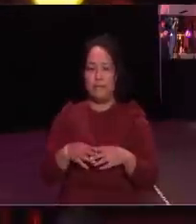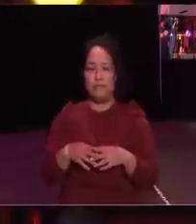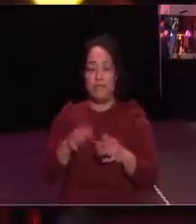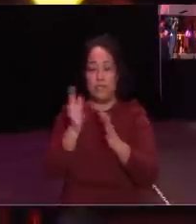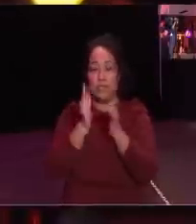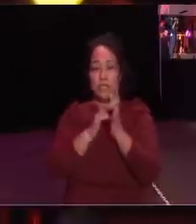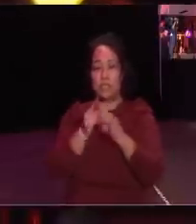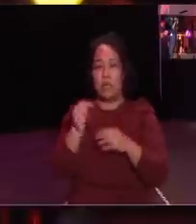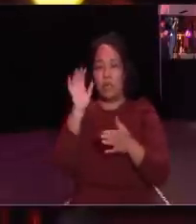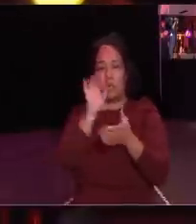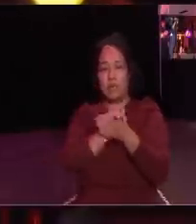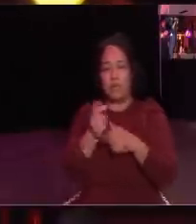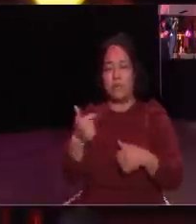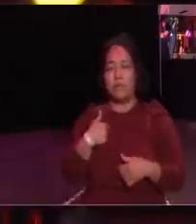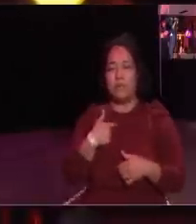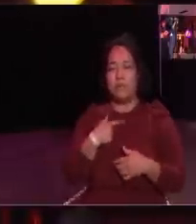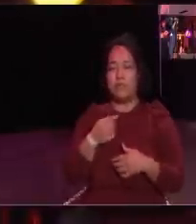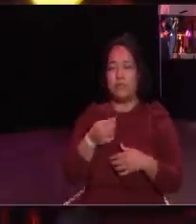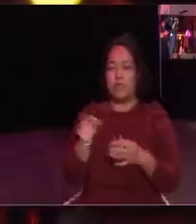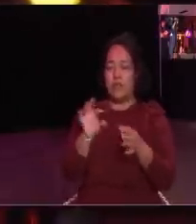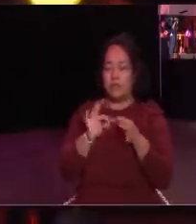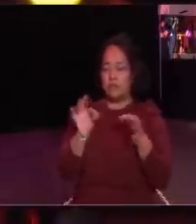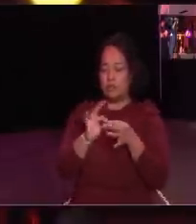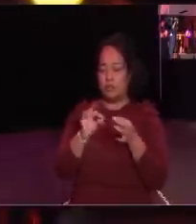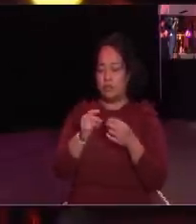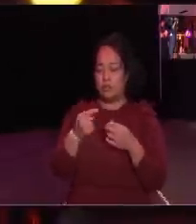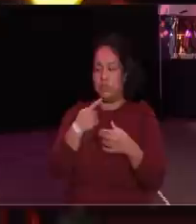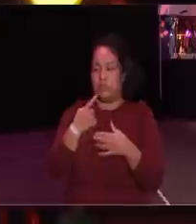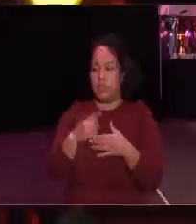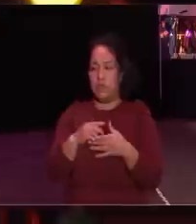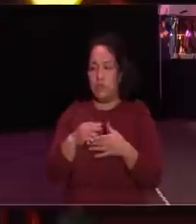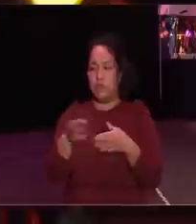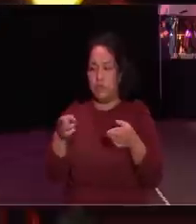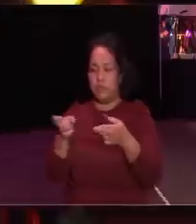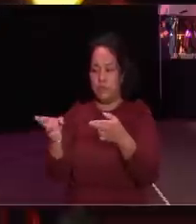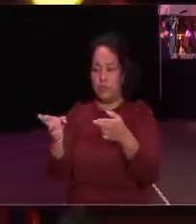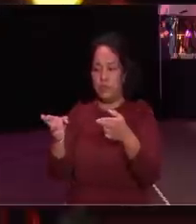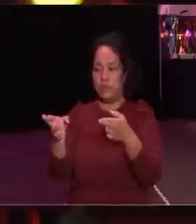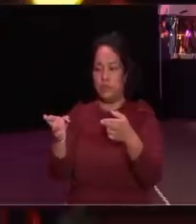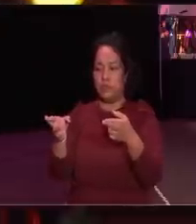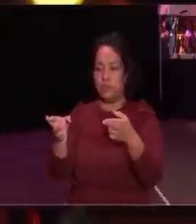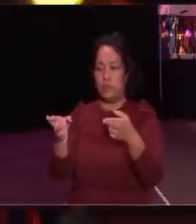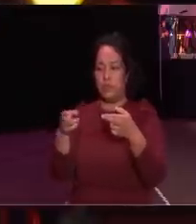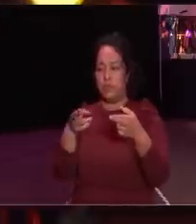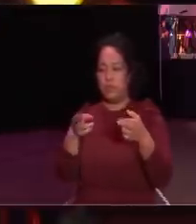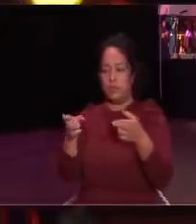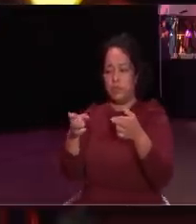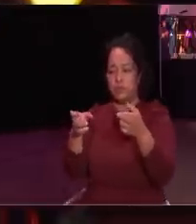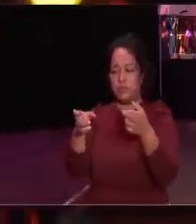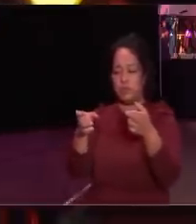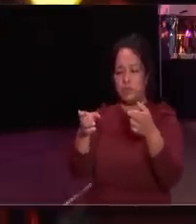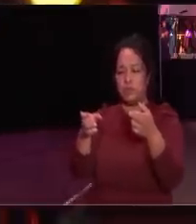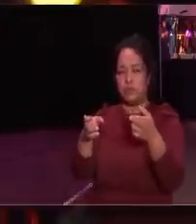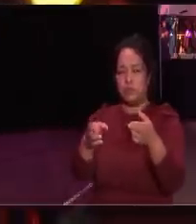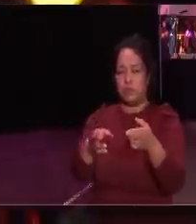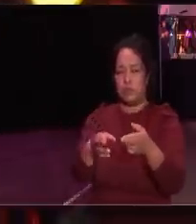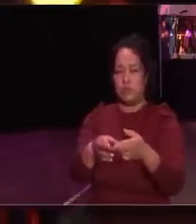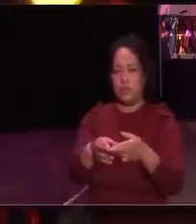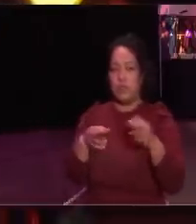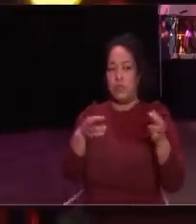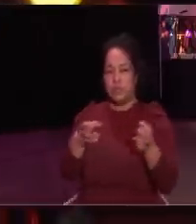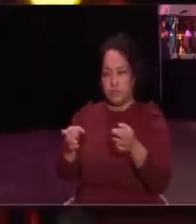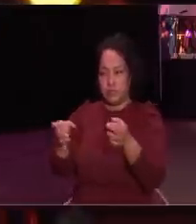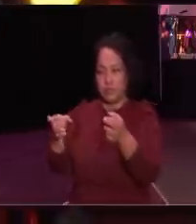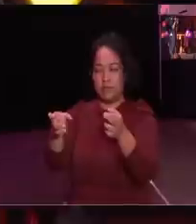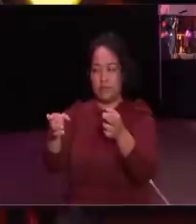in me, como dice la escritura, as scripture says, ríos, rivers, ríos, rivers,